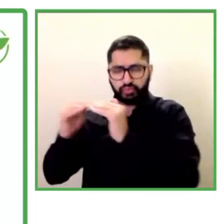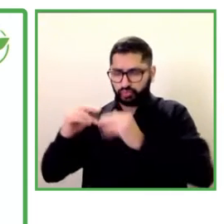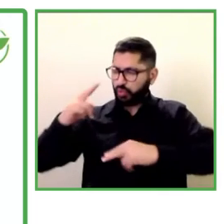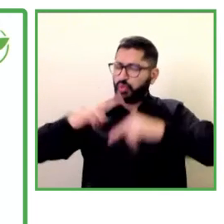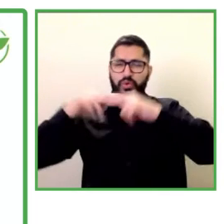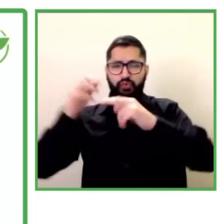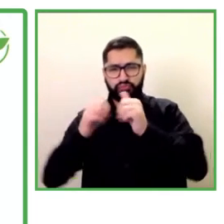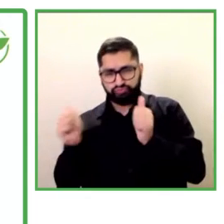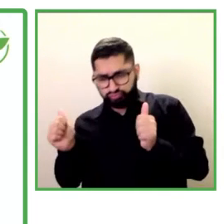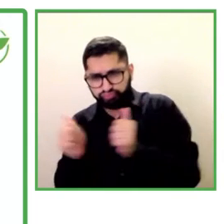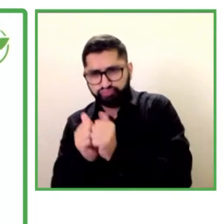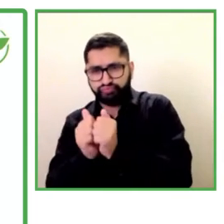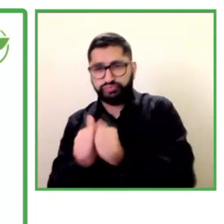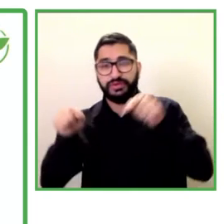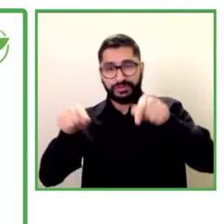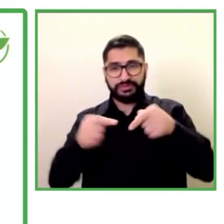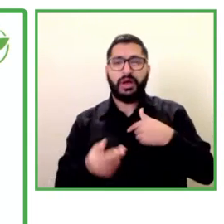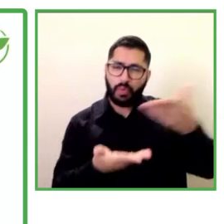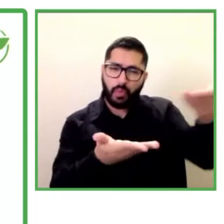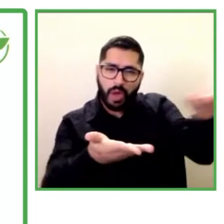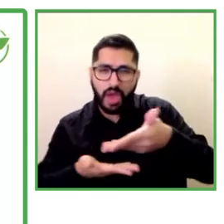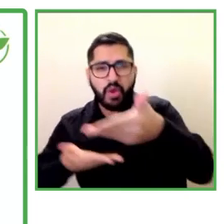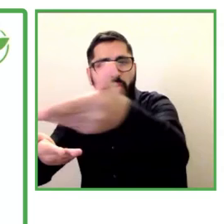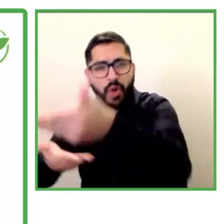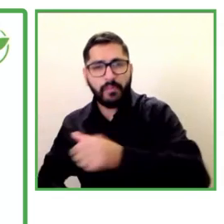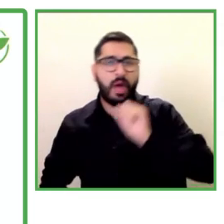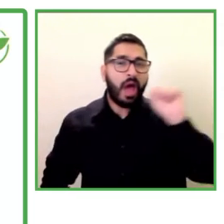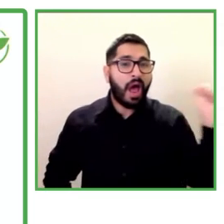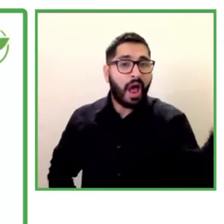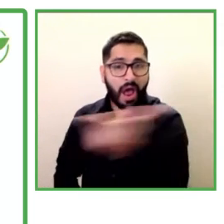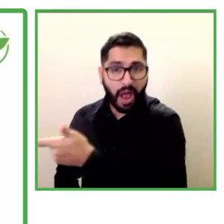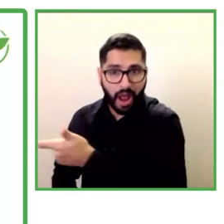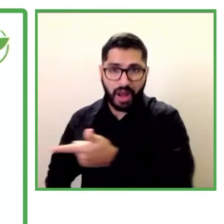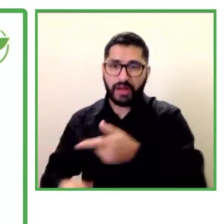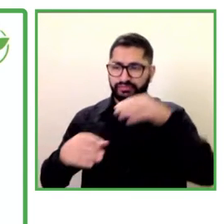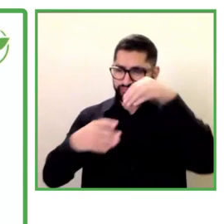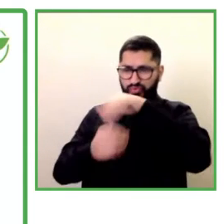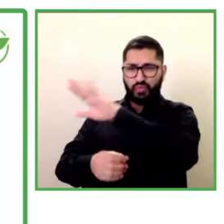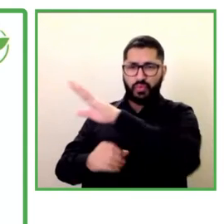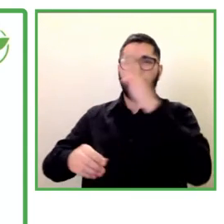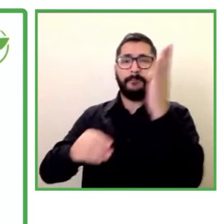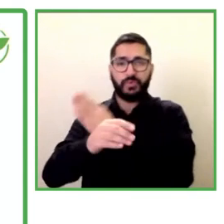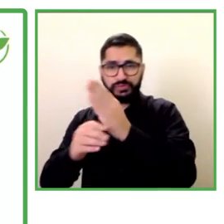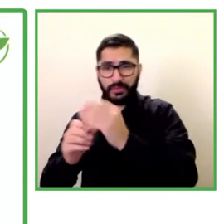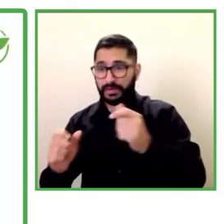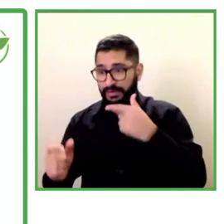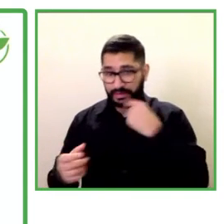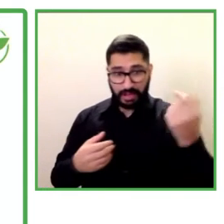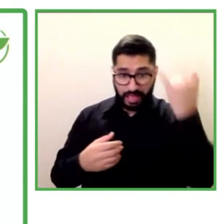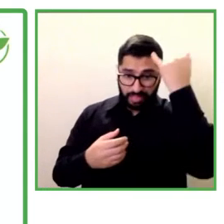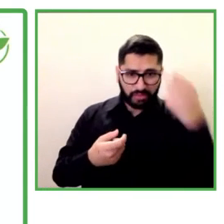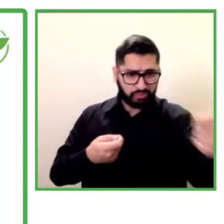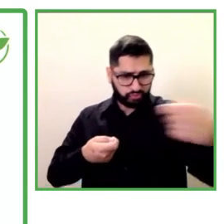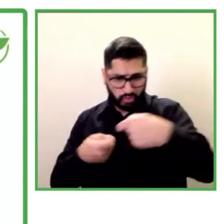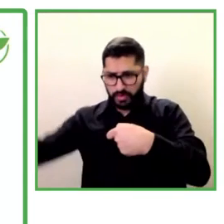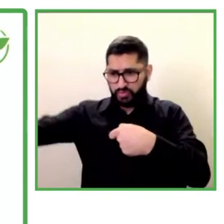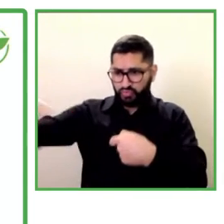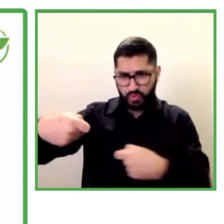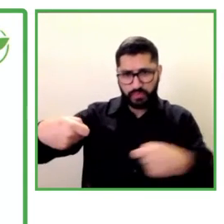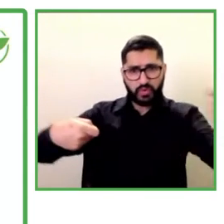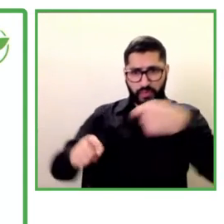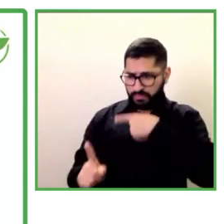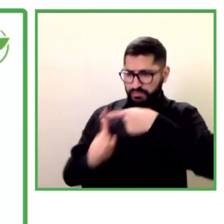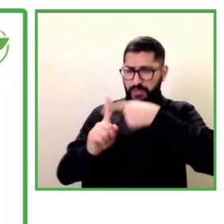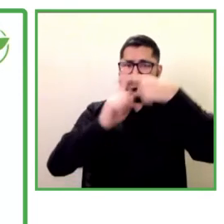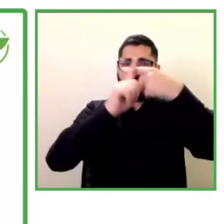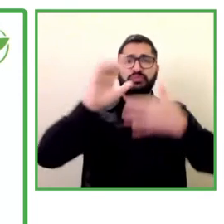if we work together. That is why we want to work with you to be able to really have an Iberoamerica that is more unified, that